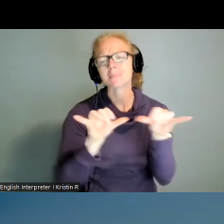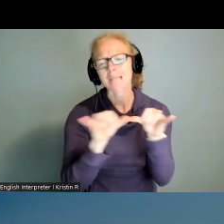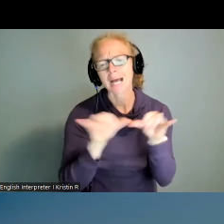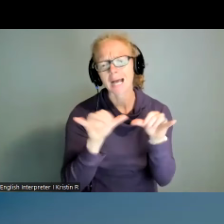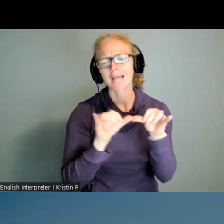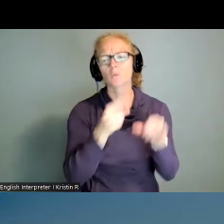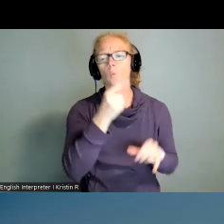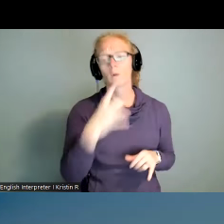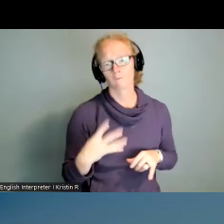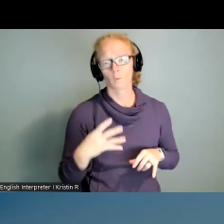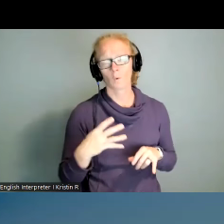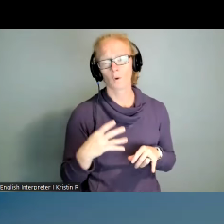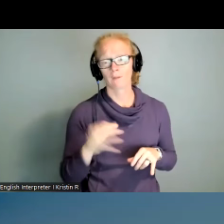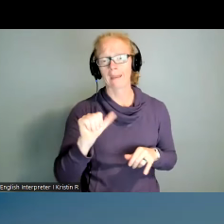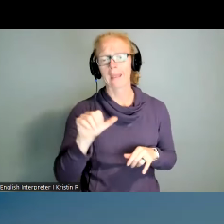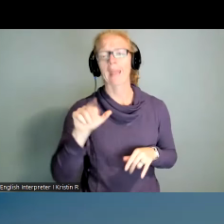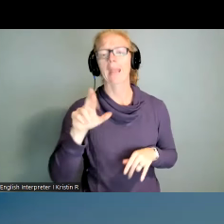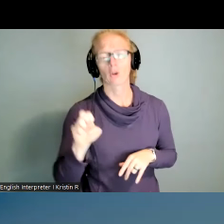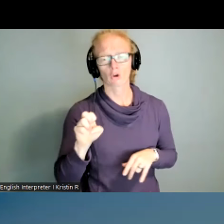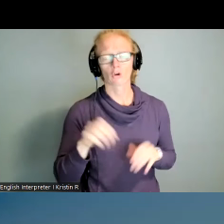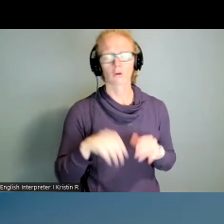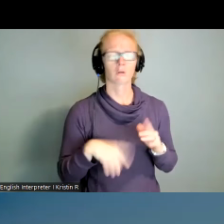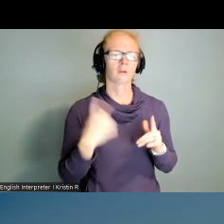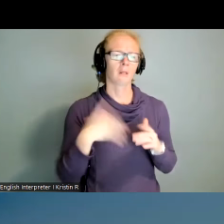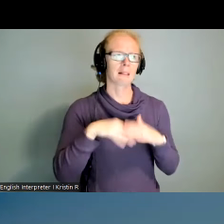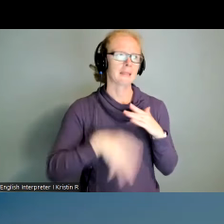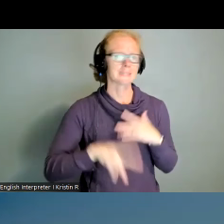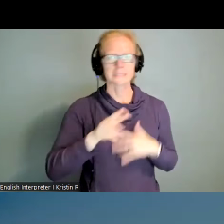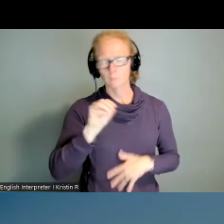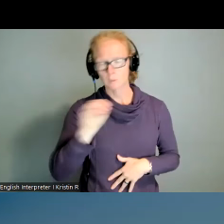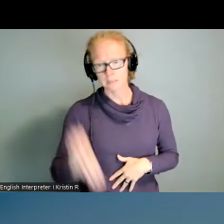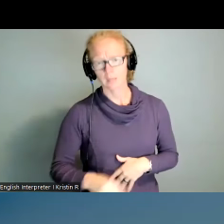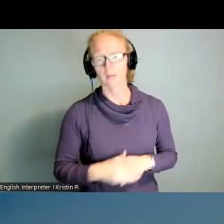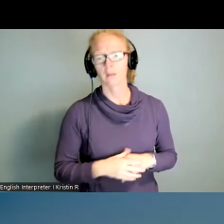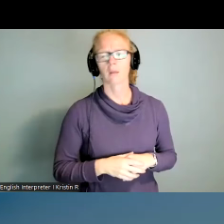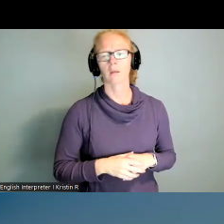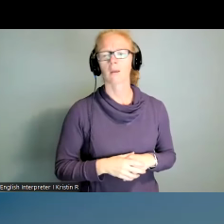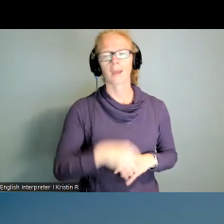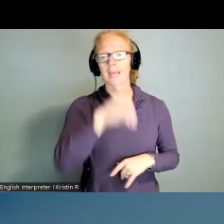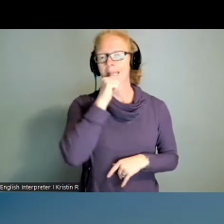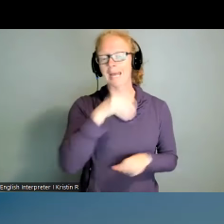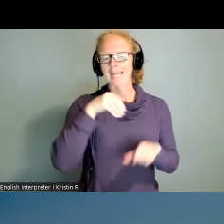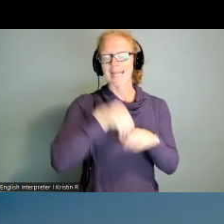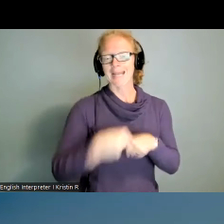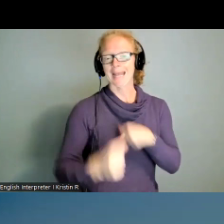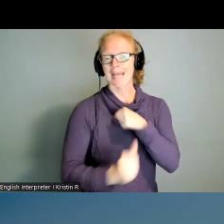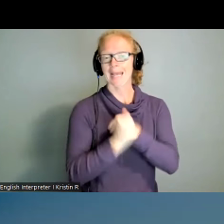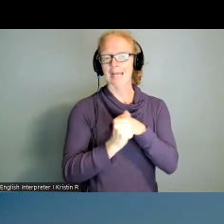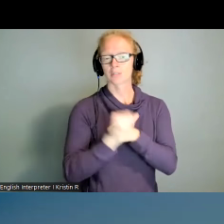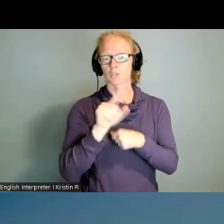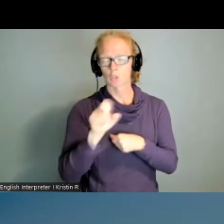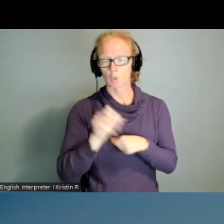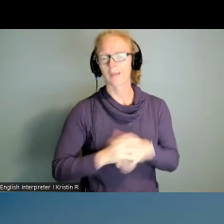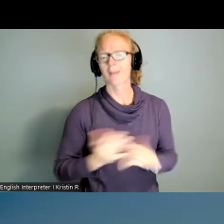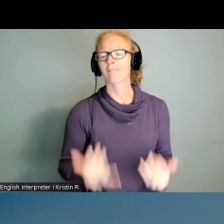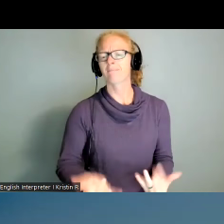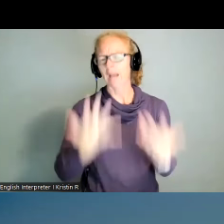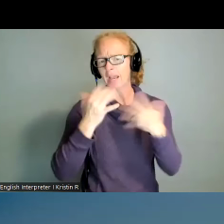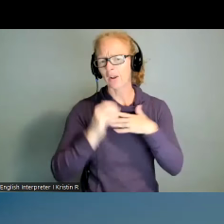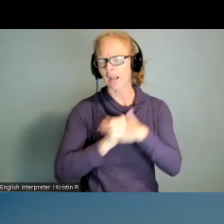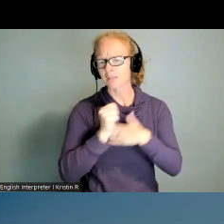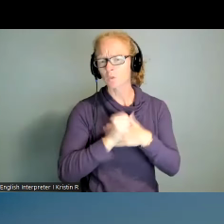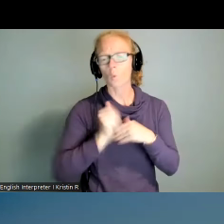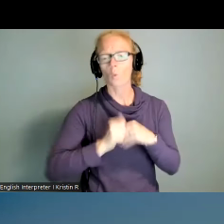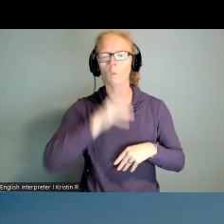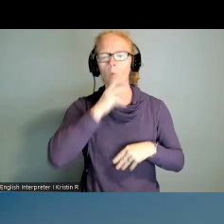acre, a slope of less than 6%. We also made sure that they weren't within any environmental hazard zones, such as fire hazard zones or